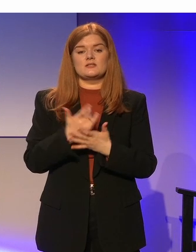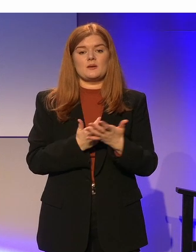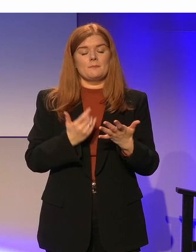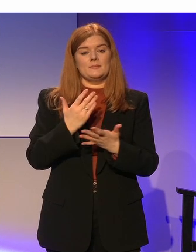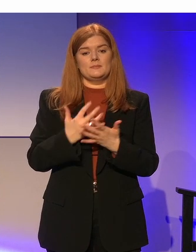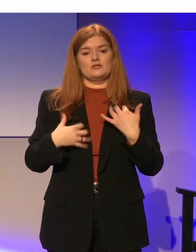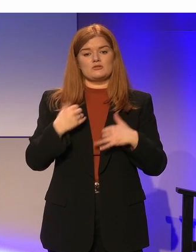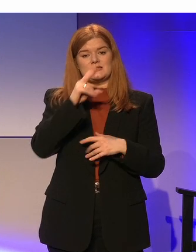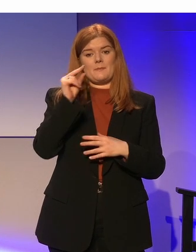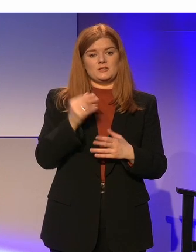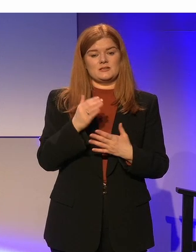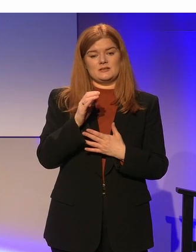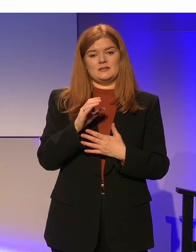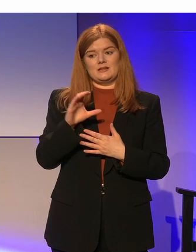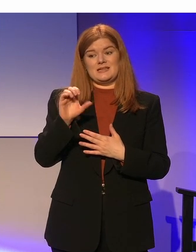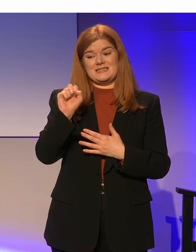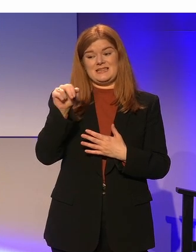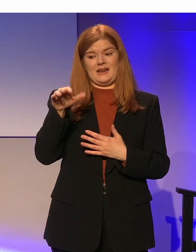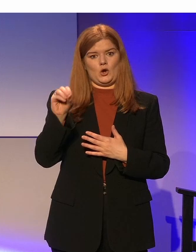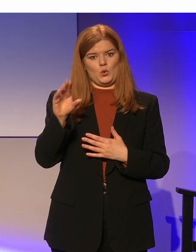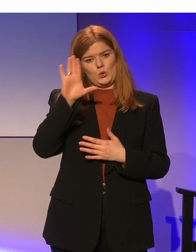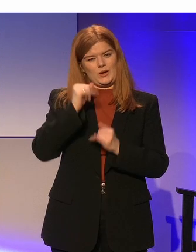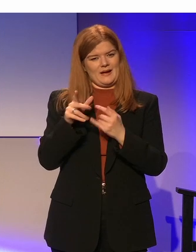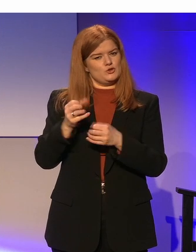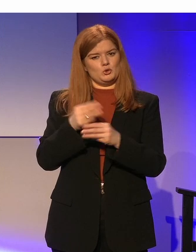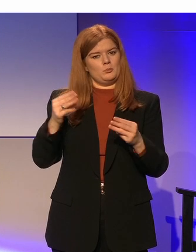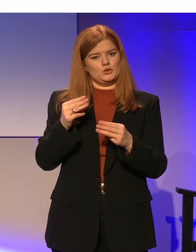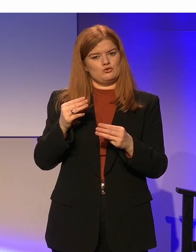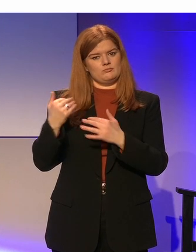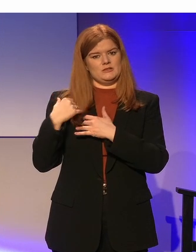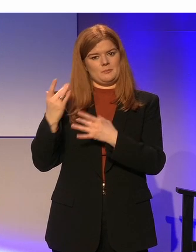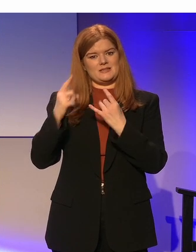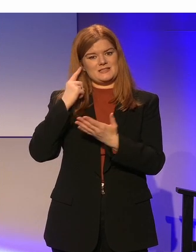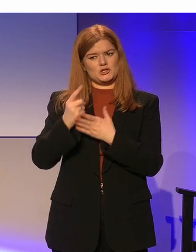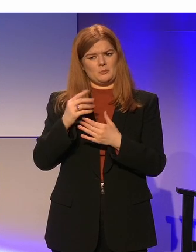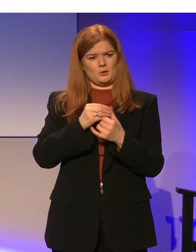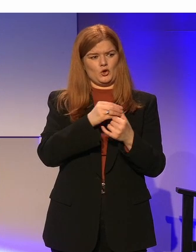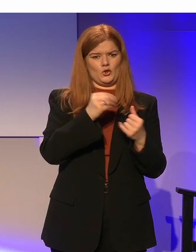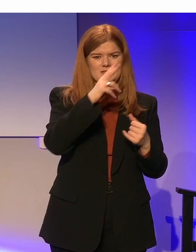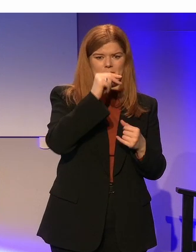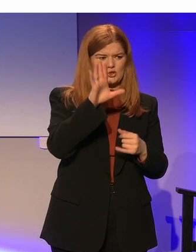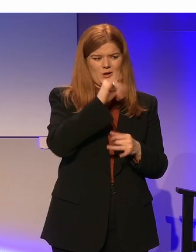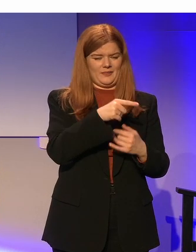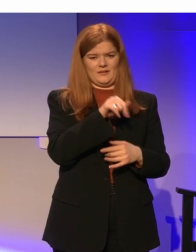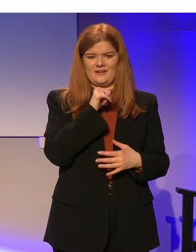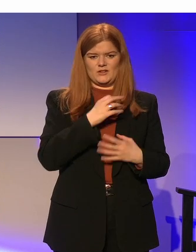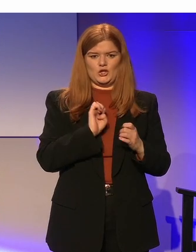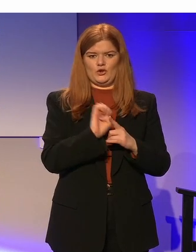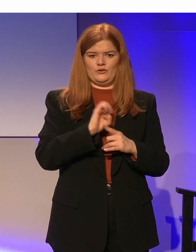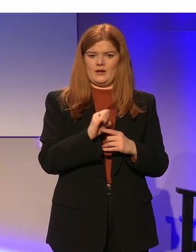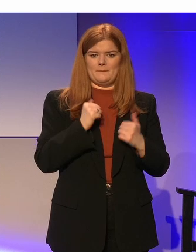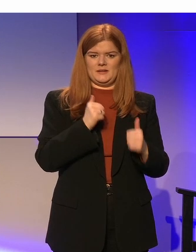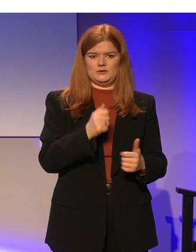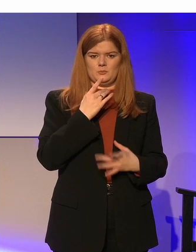case studies, the CNO was seen as having too much decision making responsibility, while in others, they were seen as not having